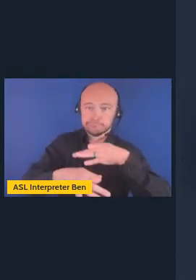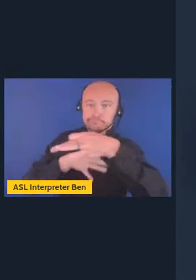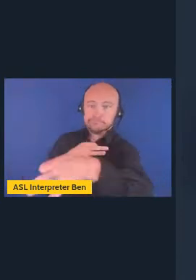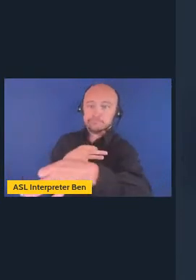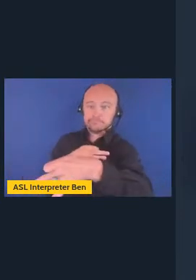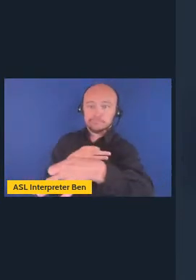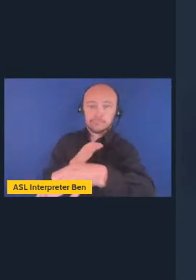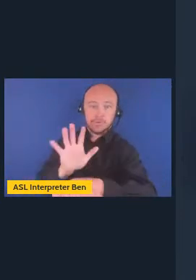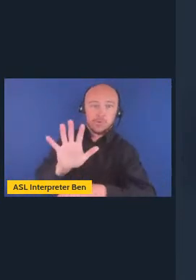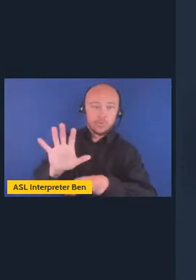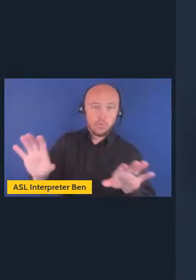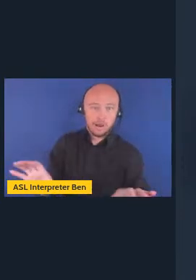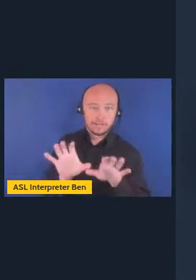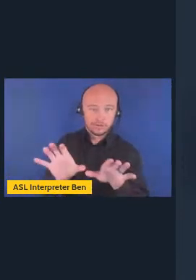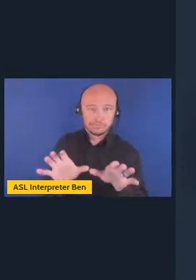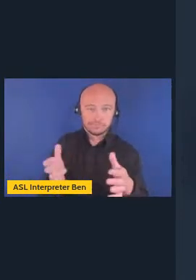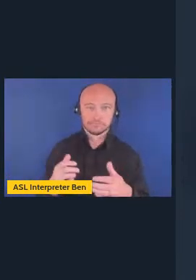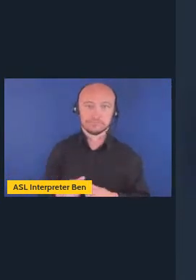specified.